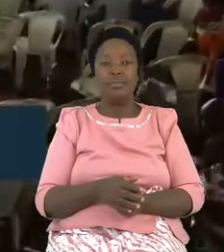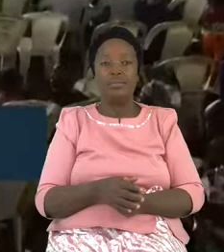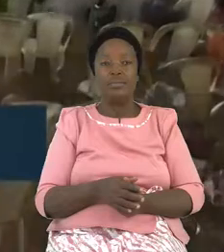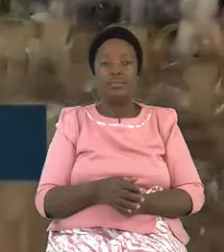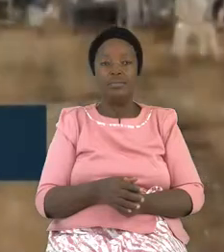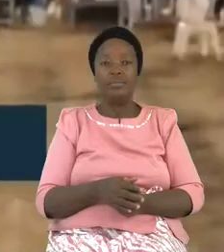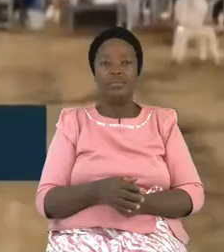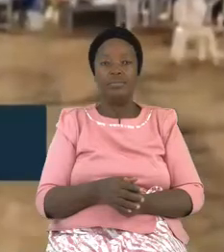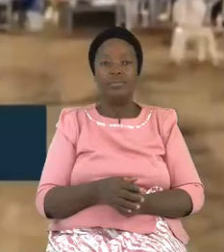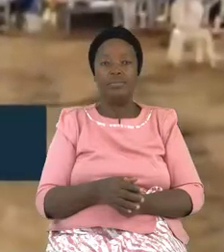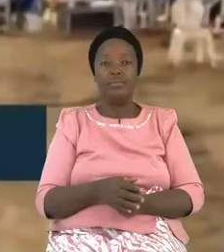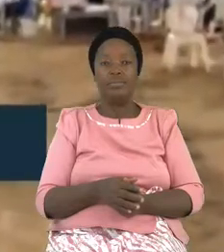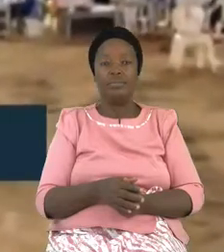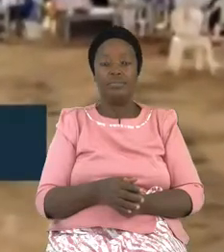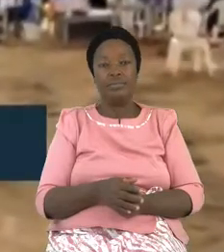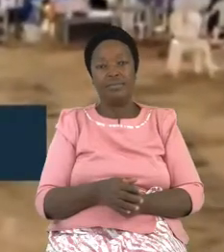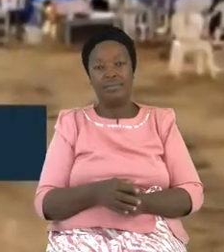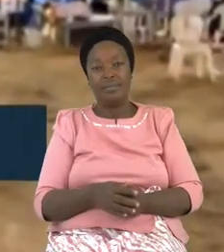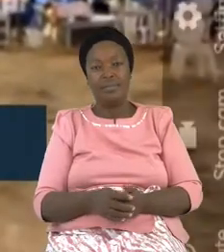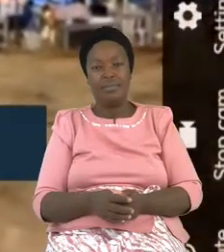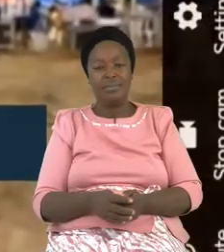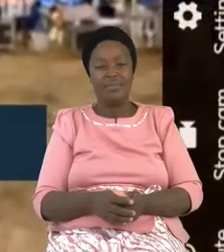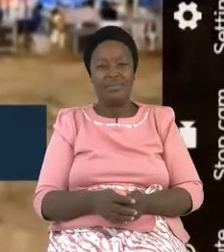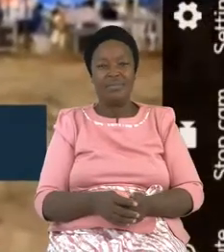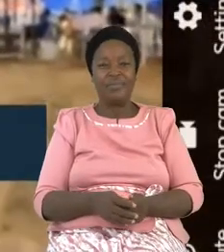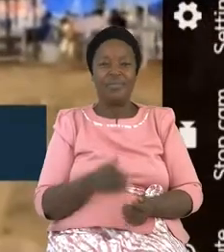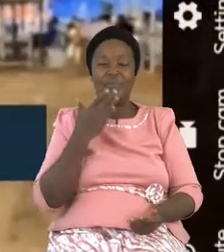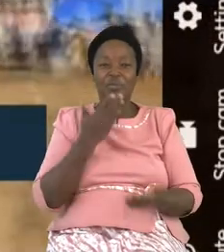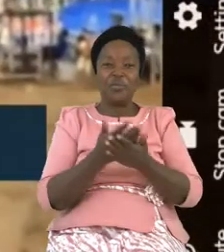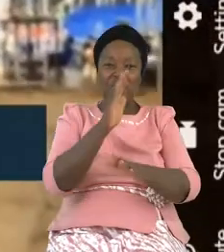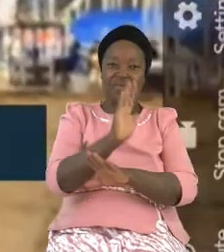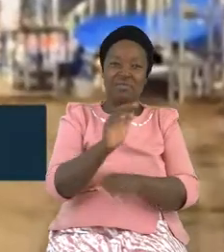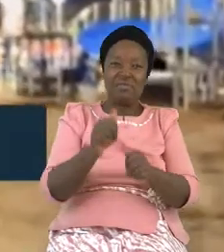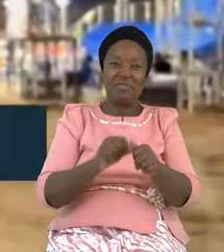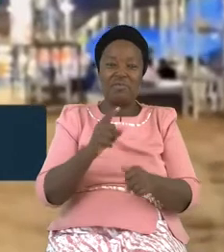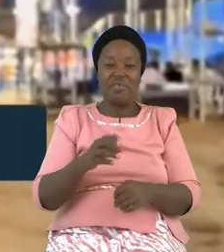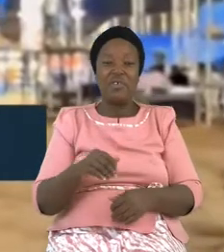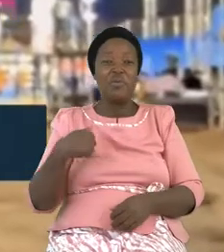Good evening, everyone. It's been an amazing time here at the Alpha location here at